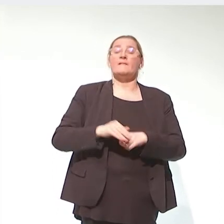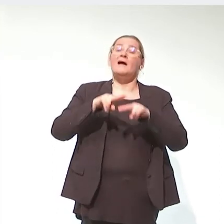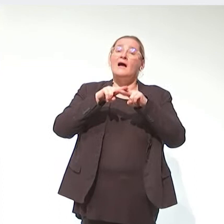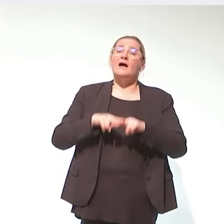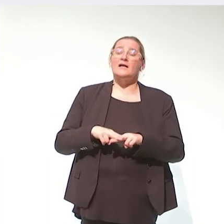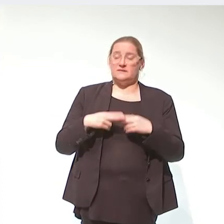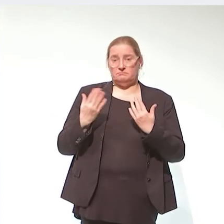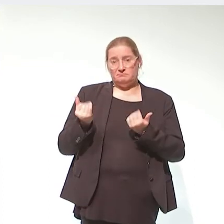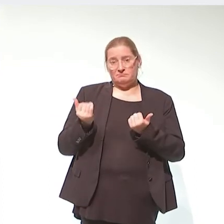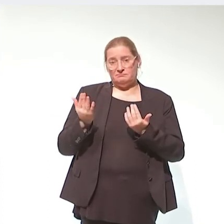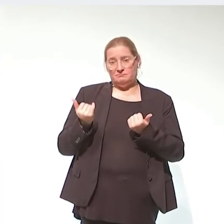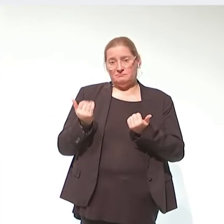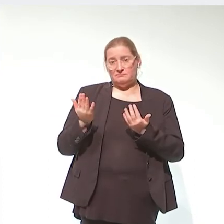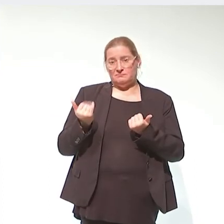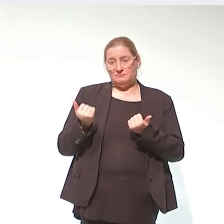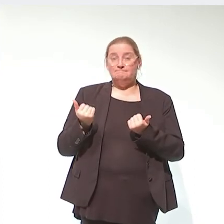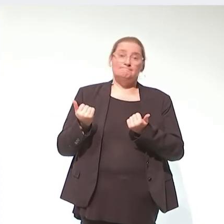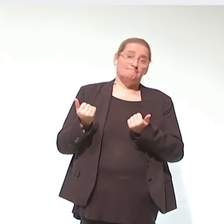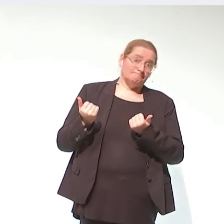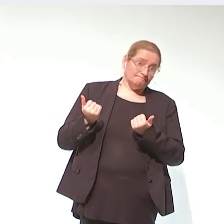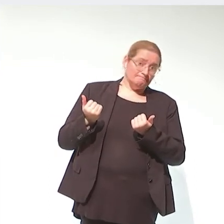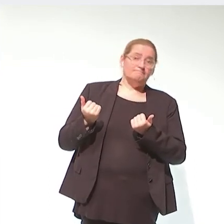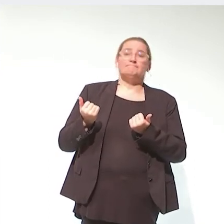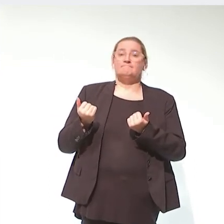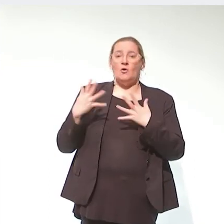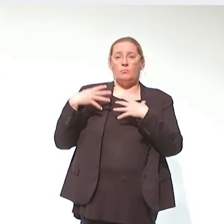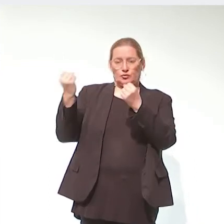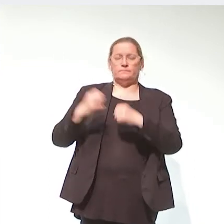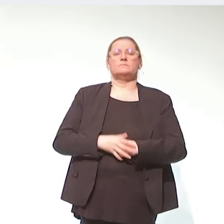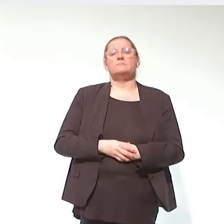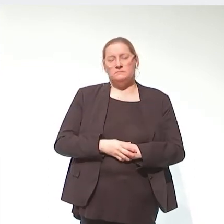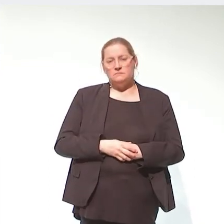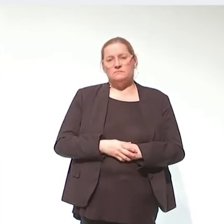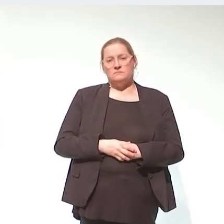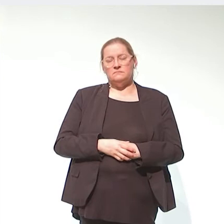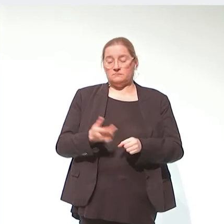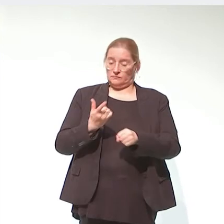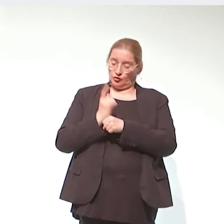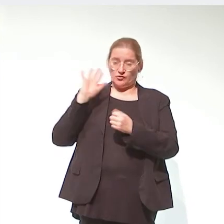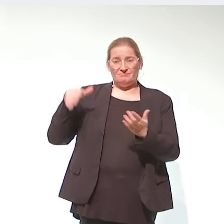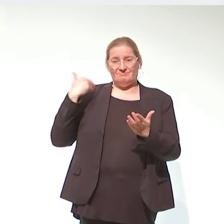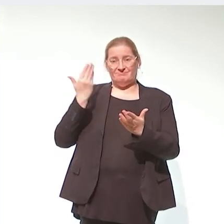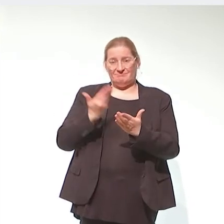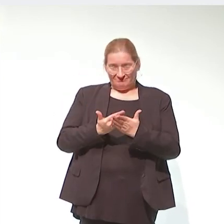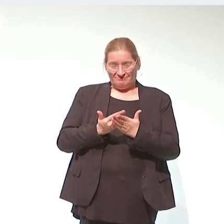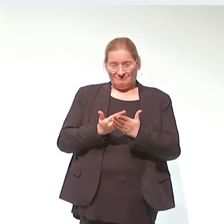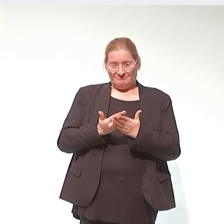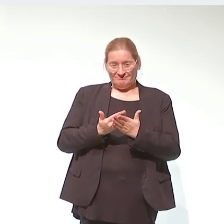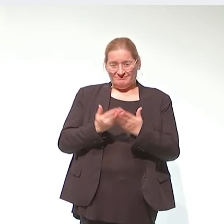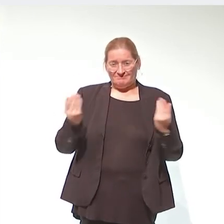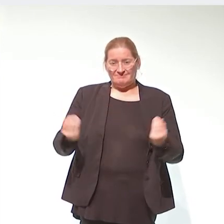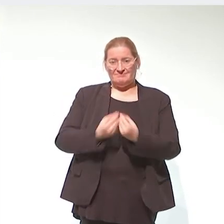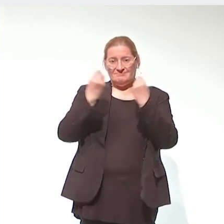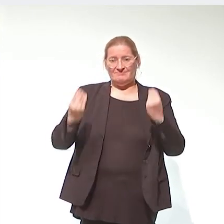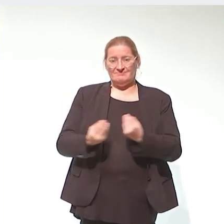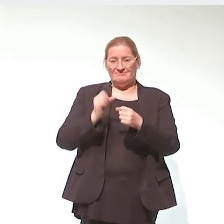job. In the last 2 years, due to the pandemic, there has been a decrease in the number of students referred